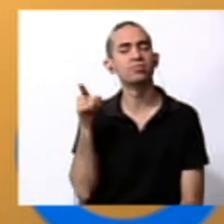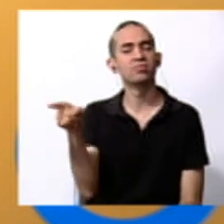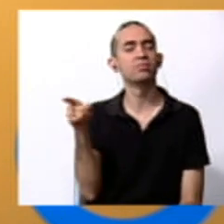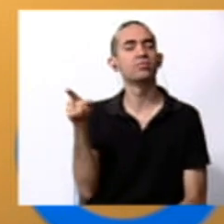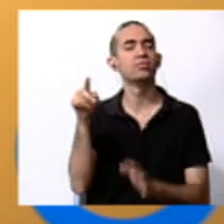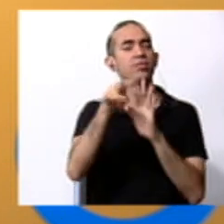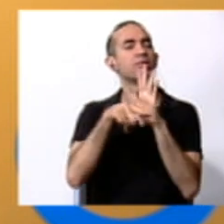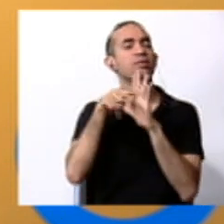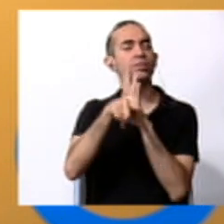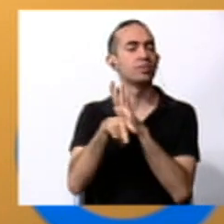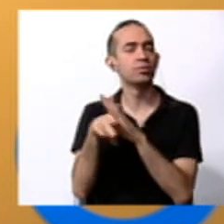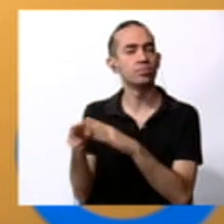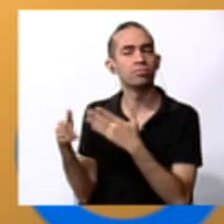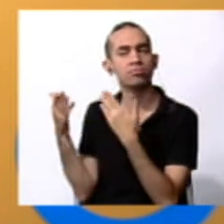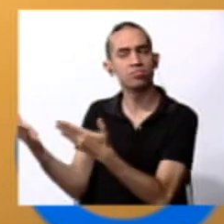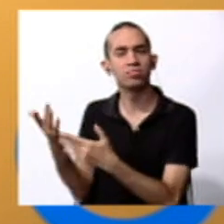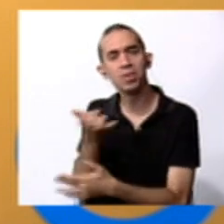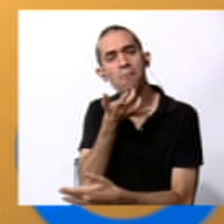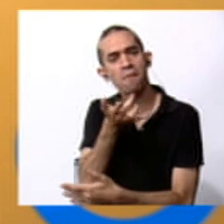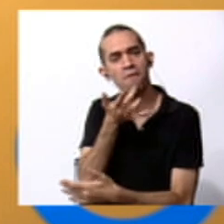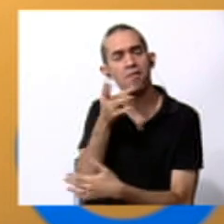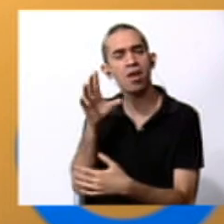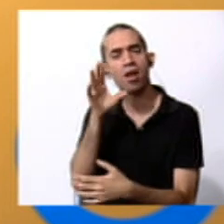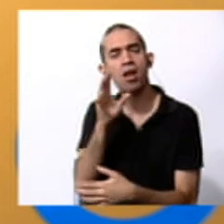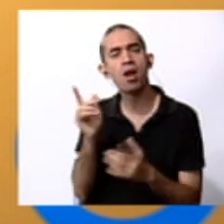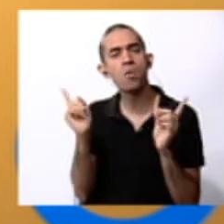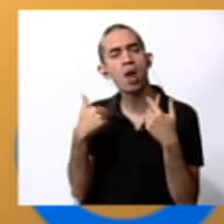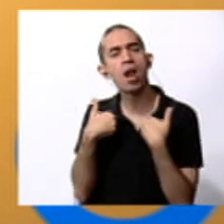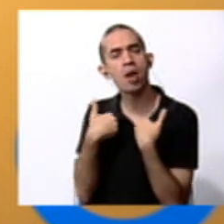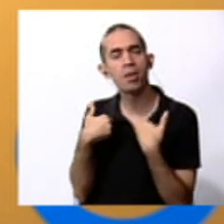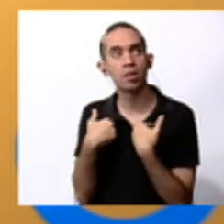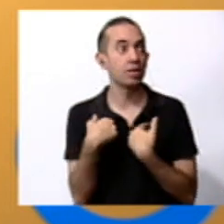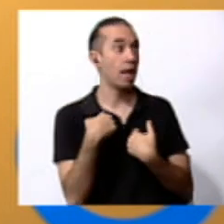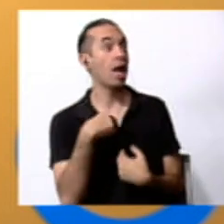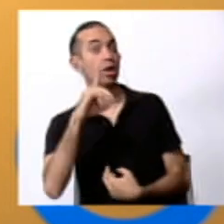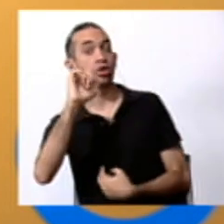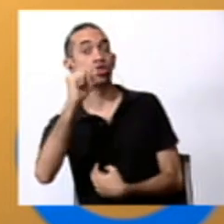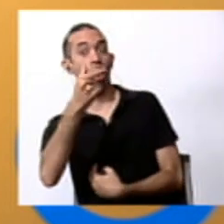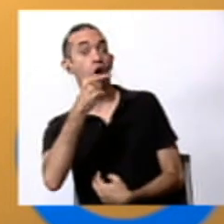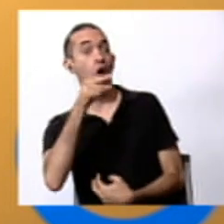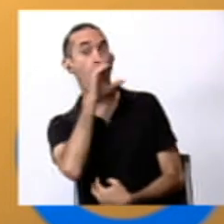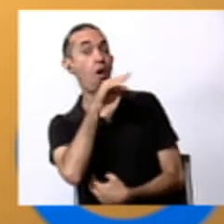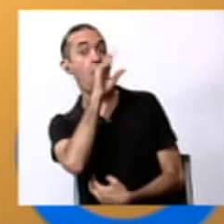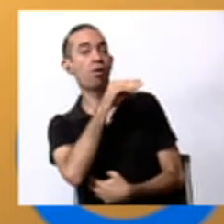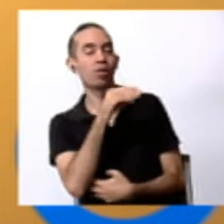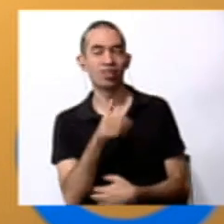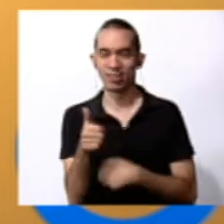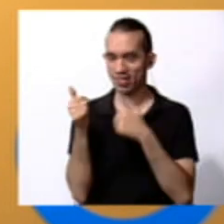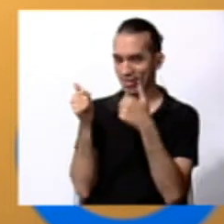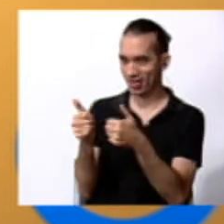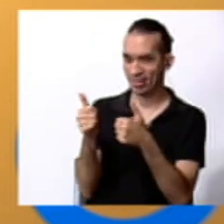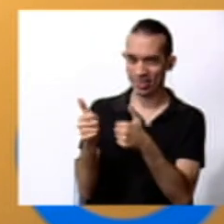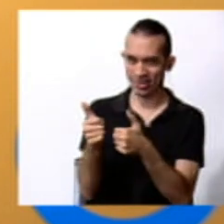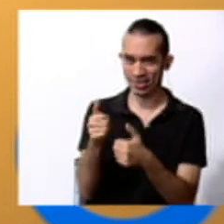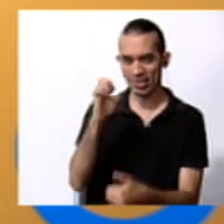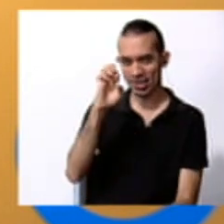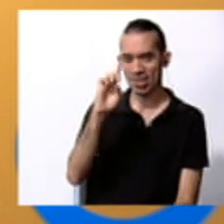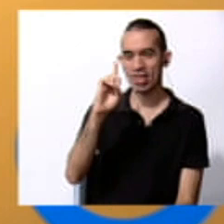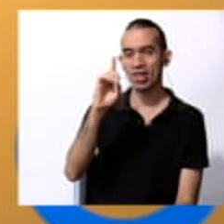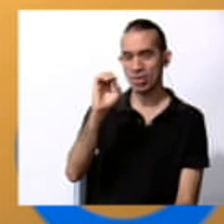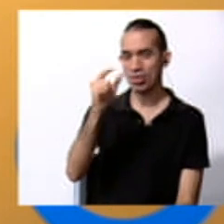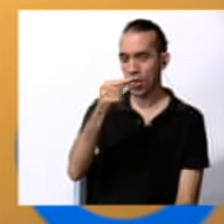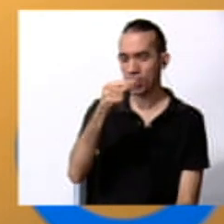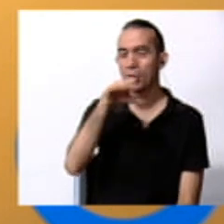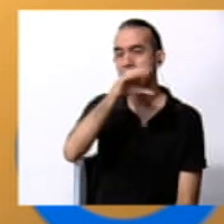was Sebastian's favorite? It was a dog. Very good. It was a dog.